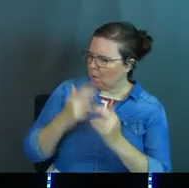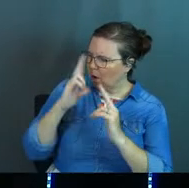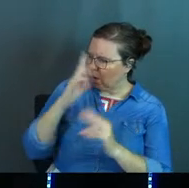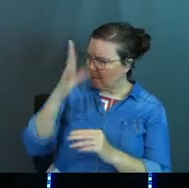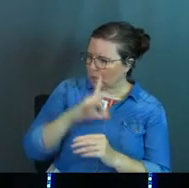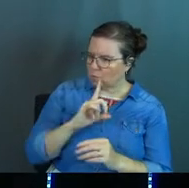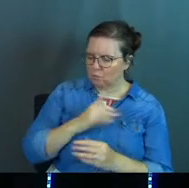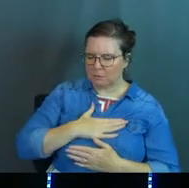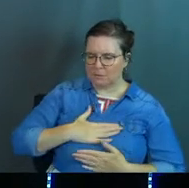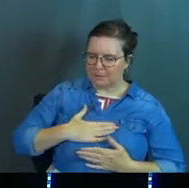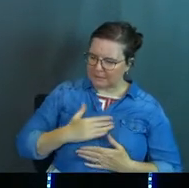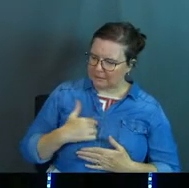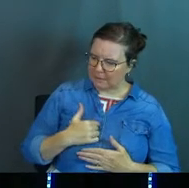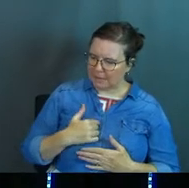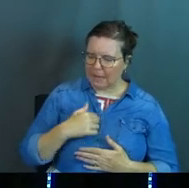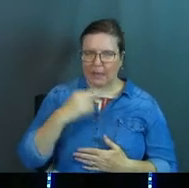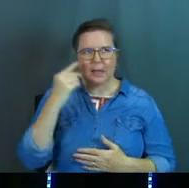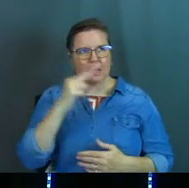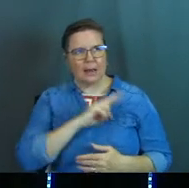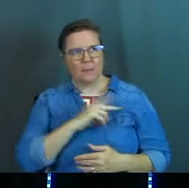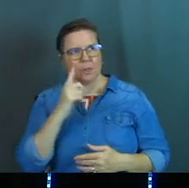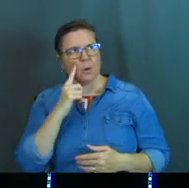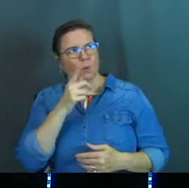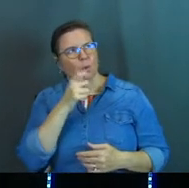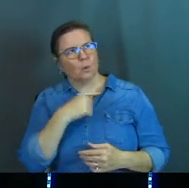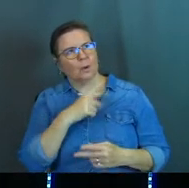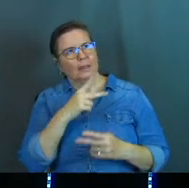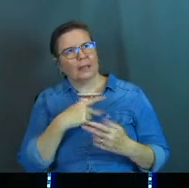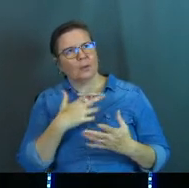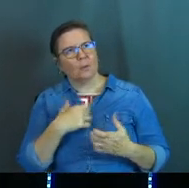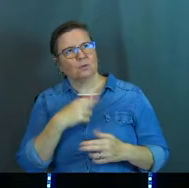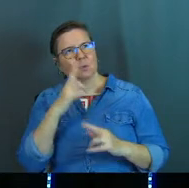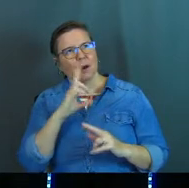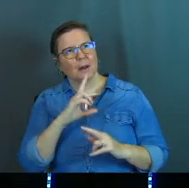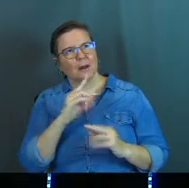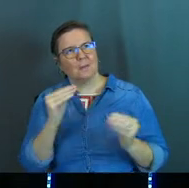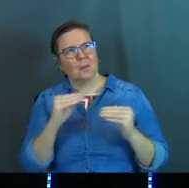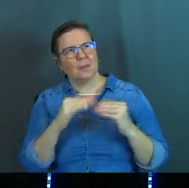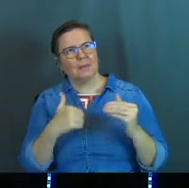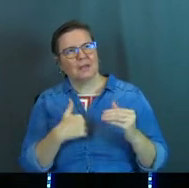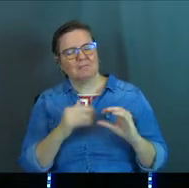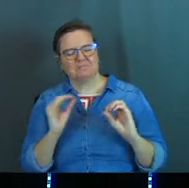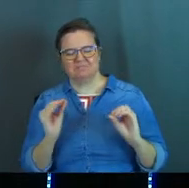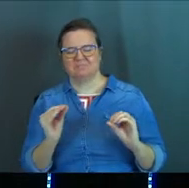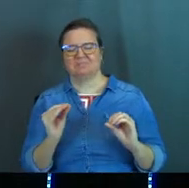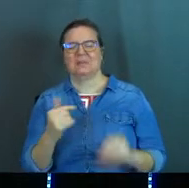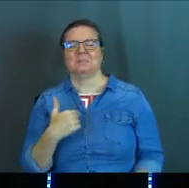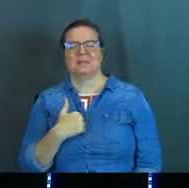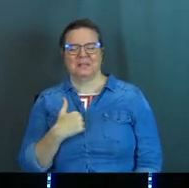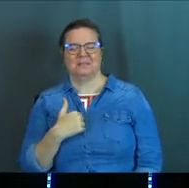man who truly pleases me? And Haman thought to himself, whom would the king wish to honor more than me?